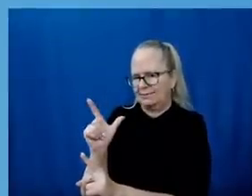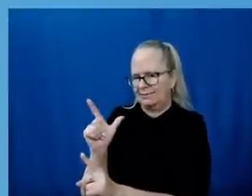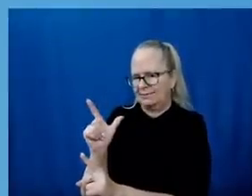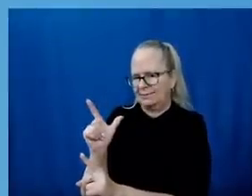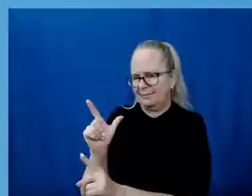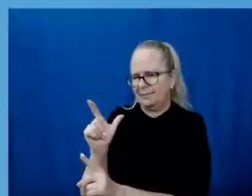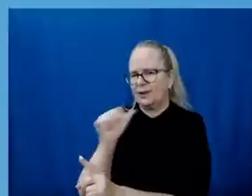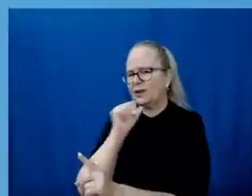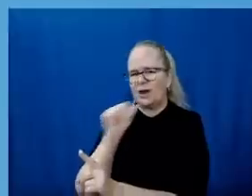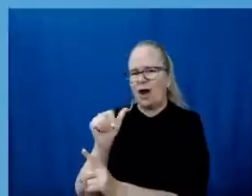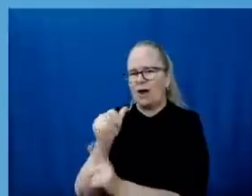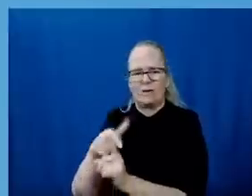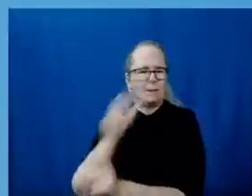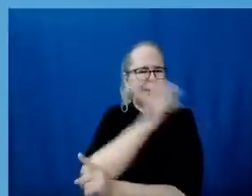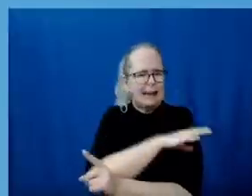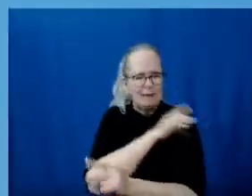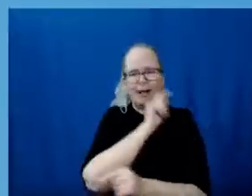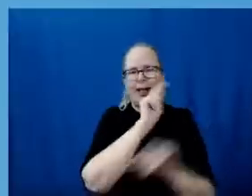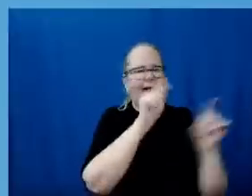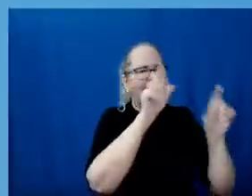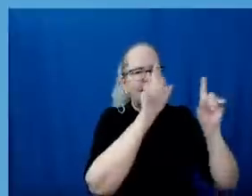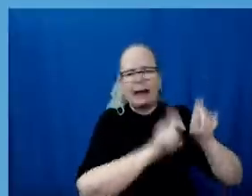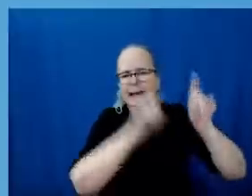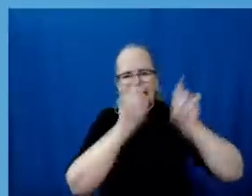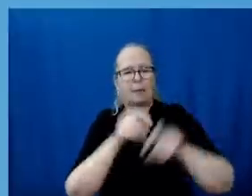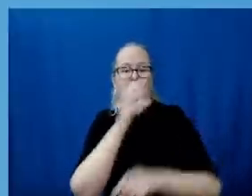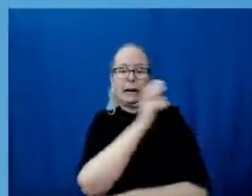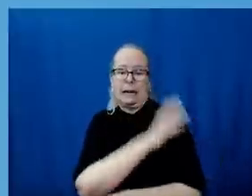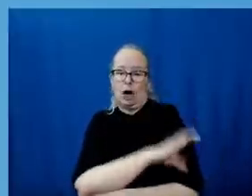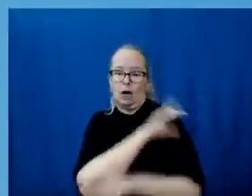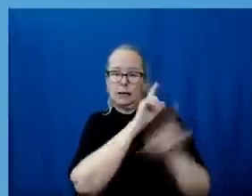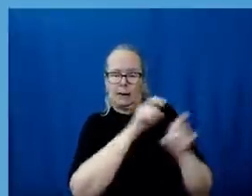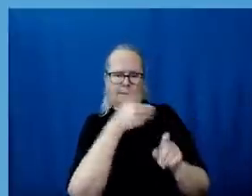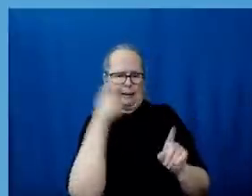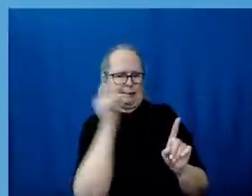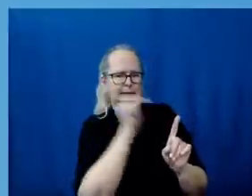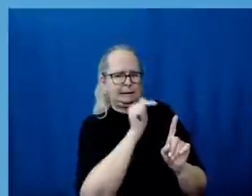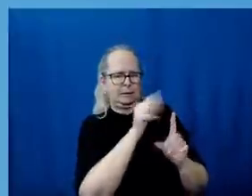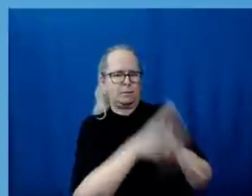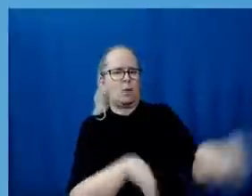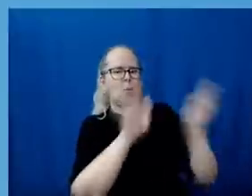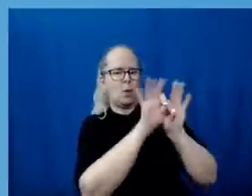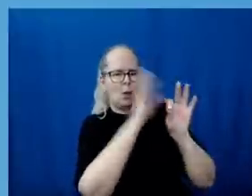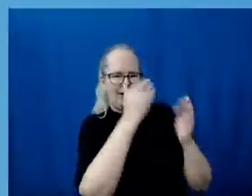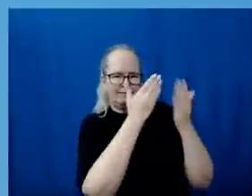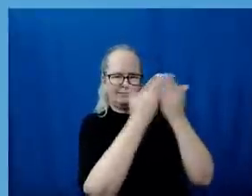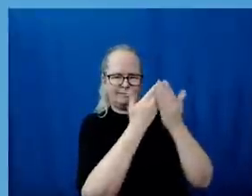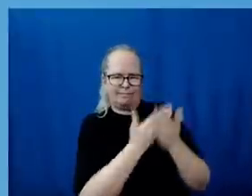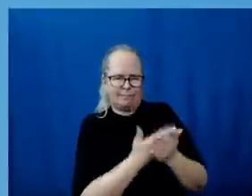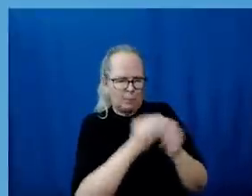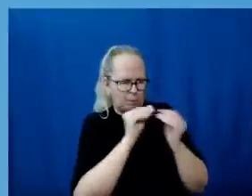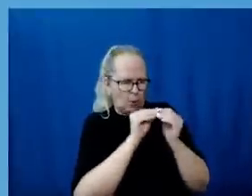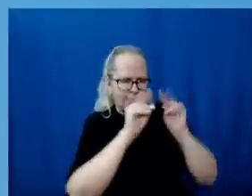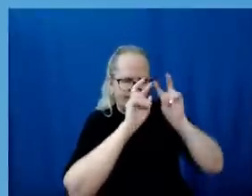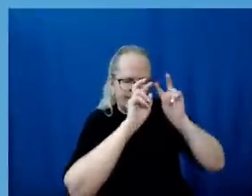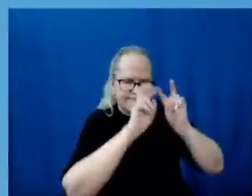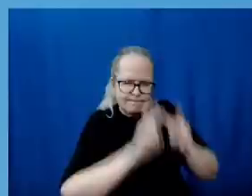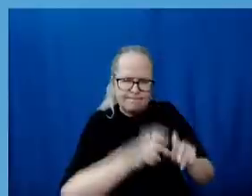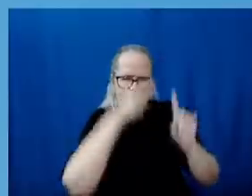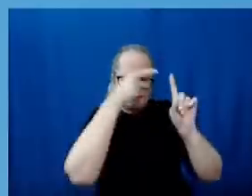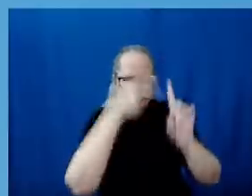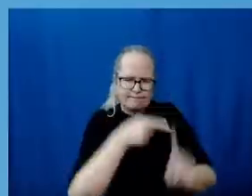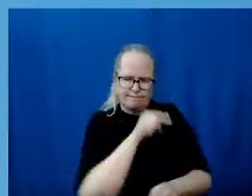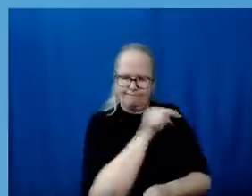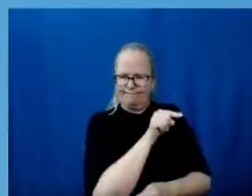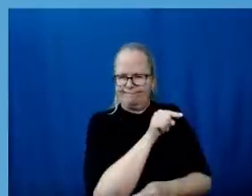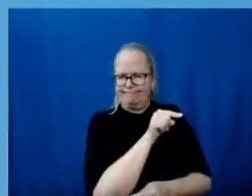within many. It doesn't replace clinical testing, which is very important. Particularly, again, for understanding